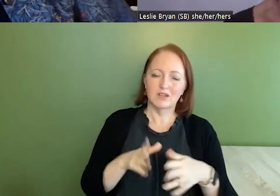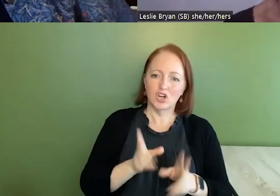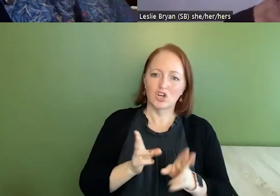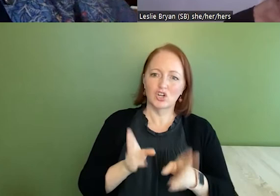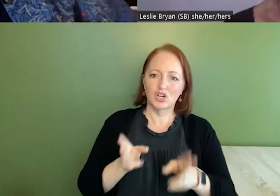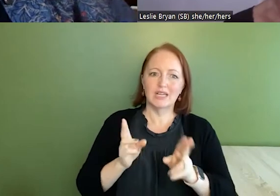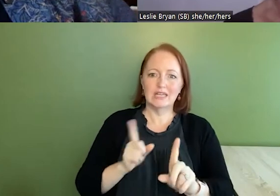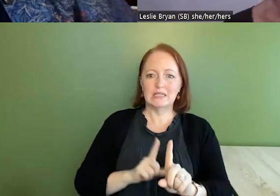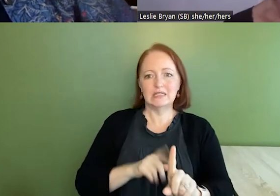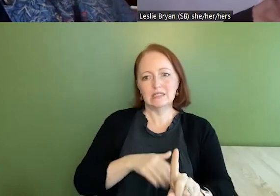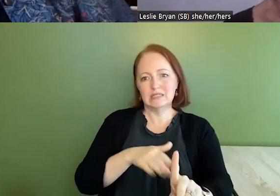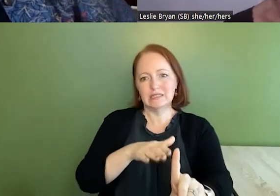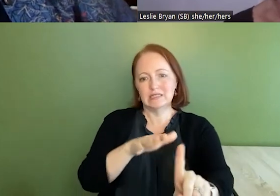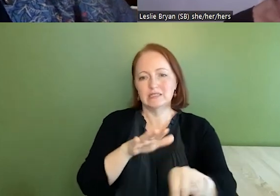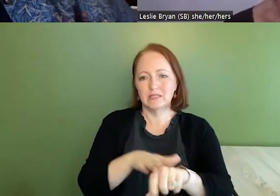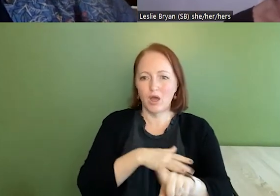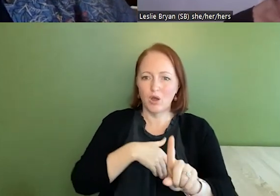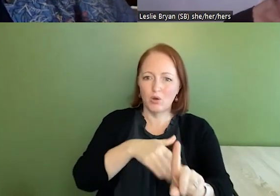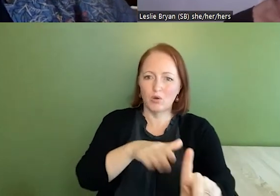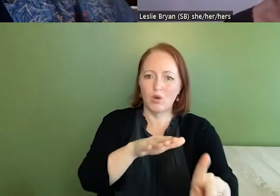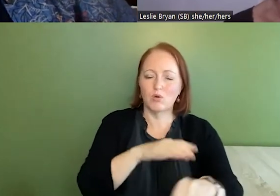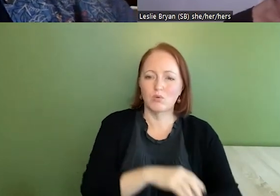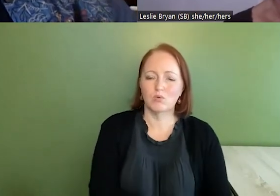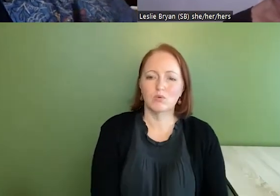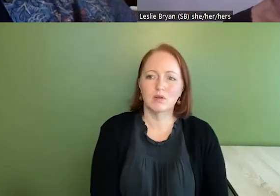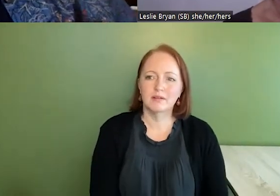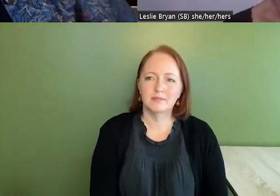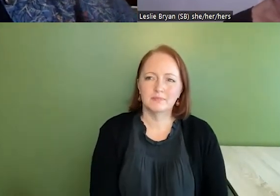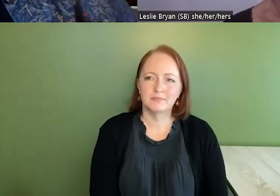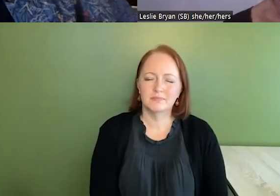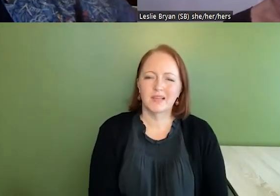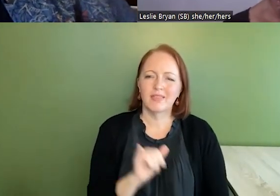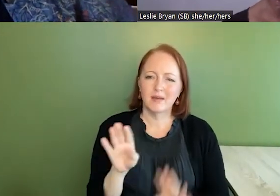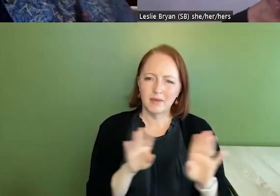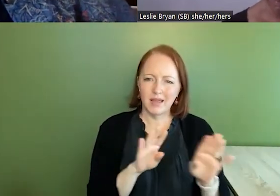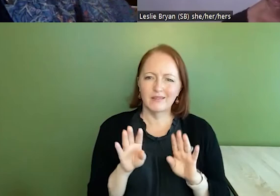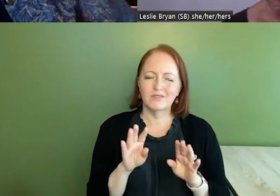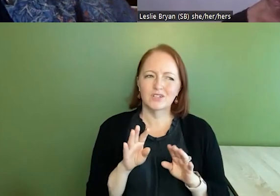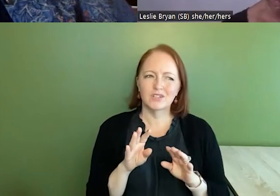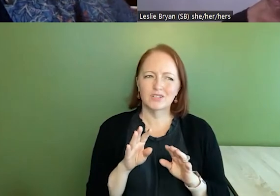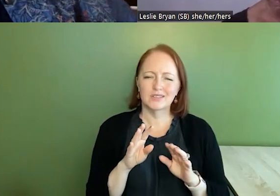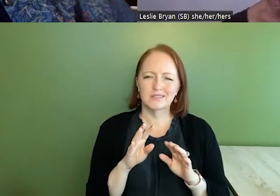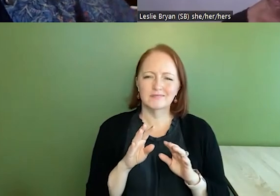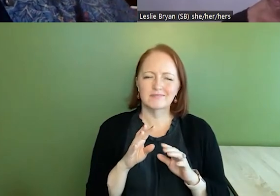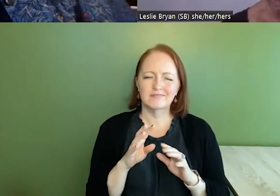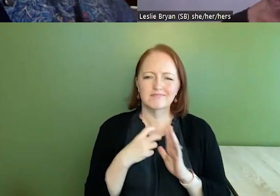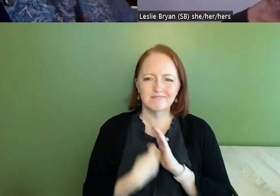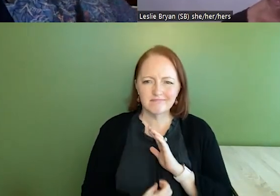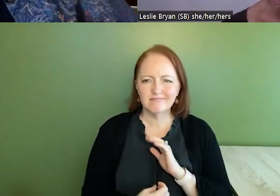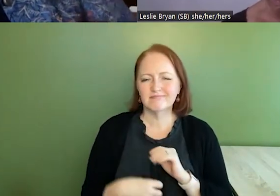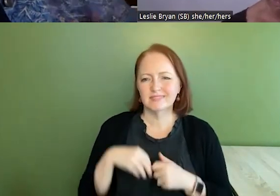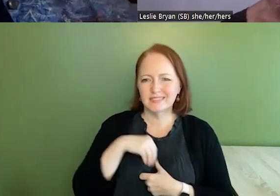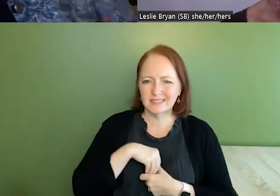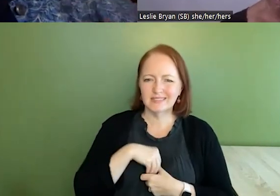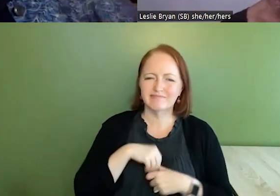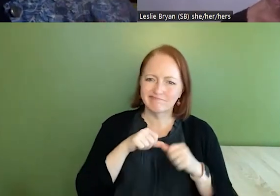up because I'm going so slow. And so that behavior just kind of spiraled and went on and on and on